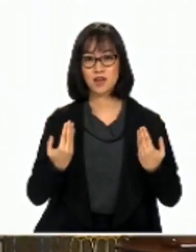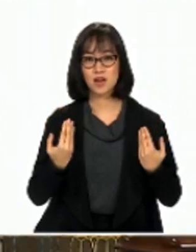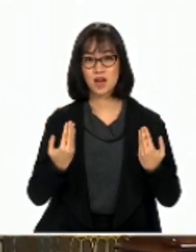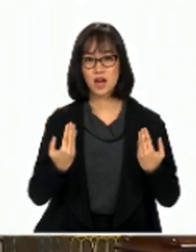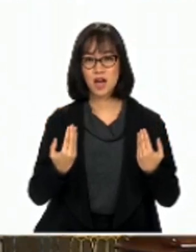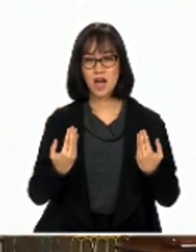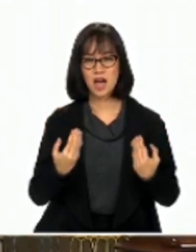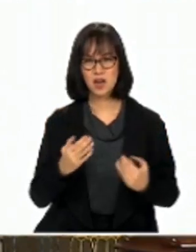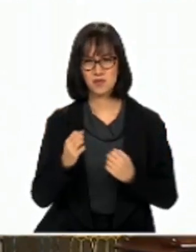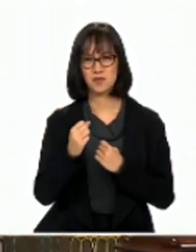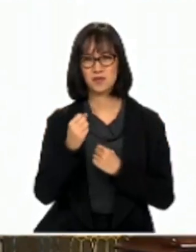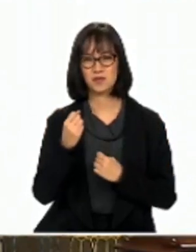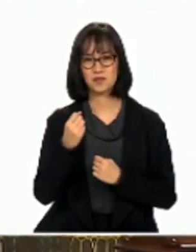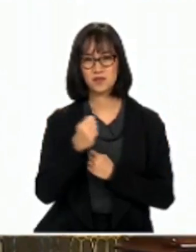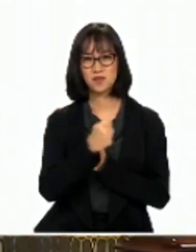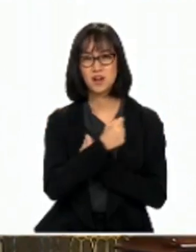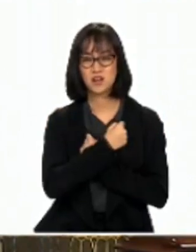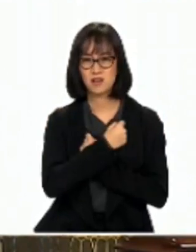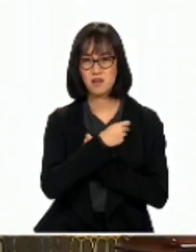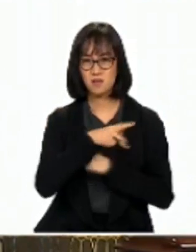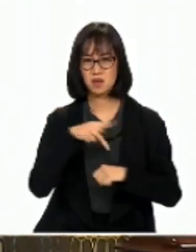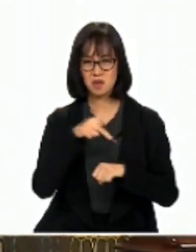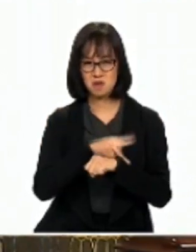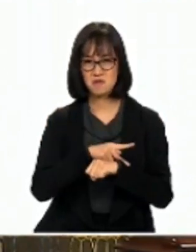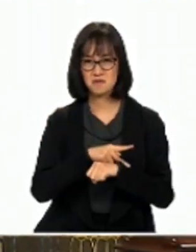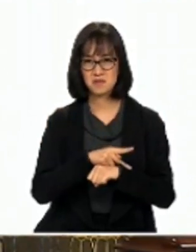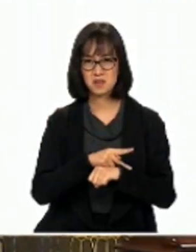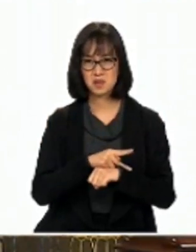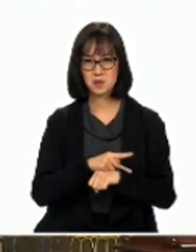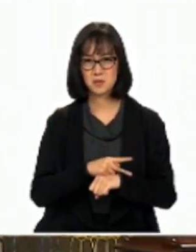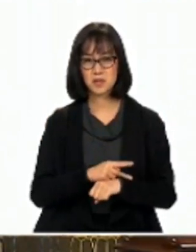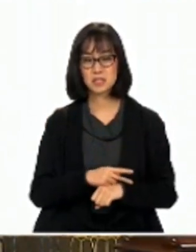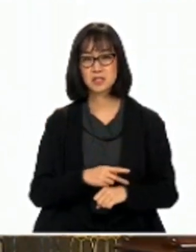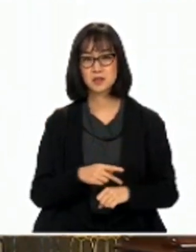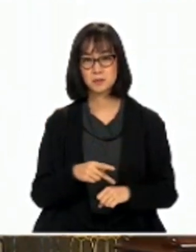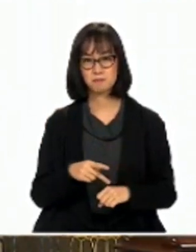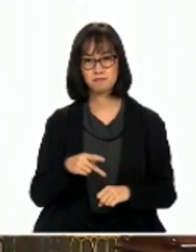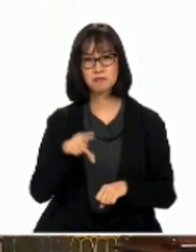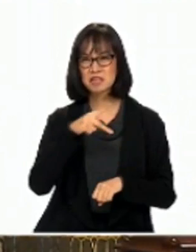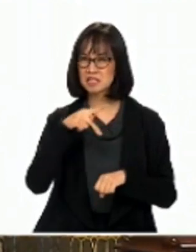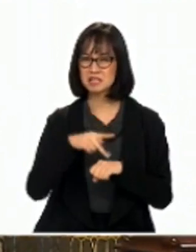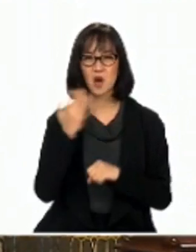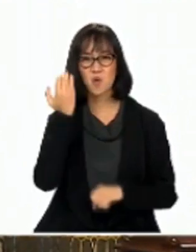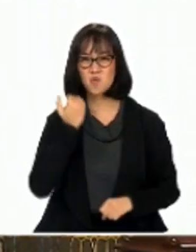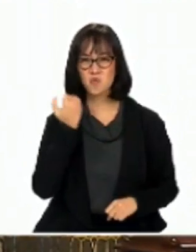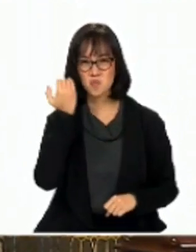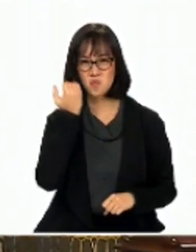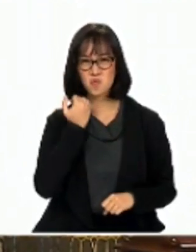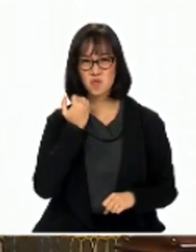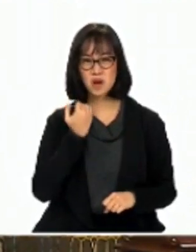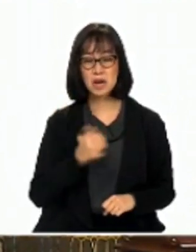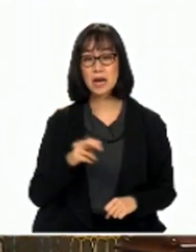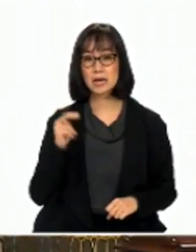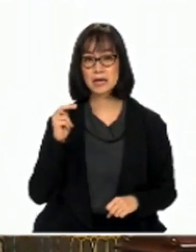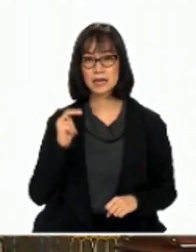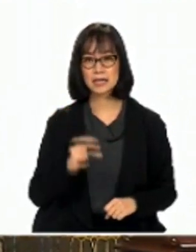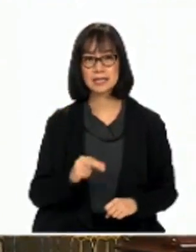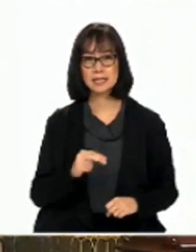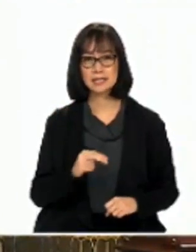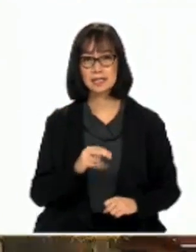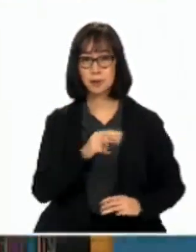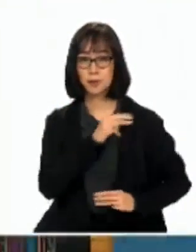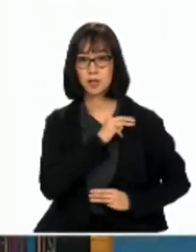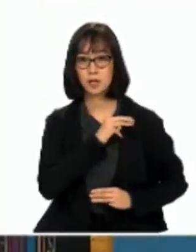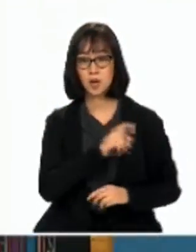and the love of country. Balik sila dito. I think a military training would be good